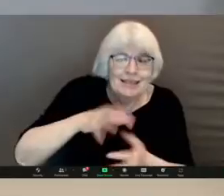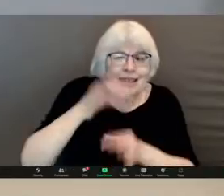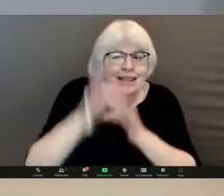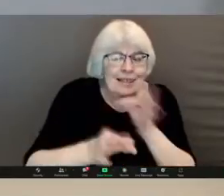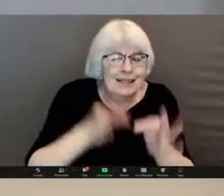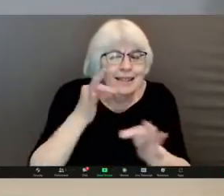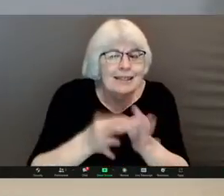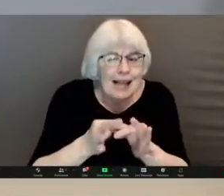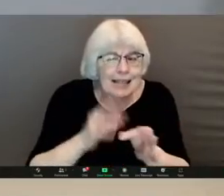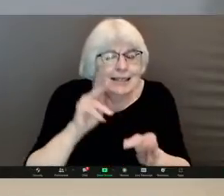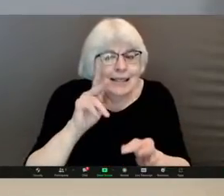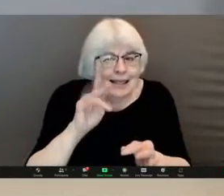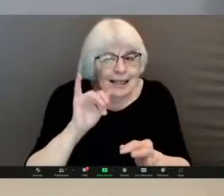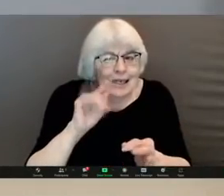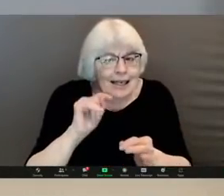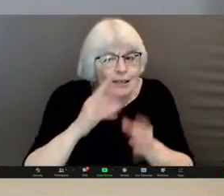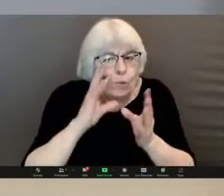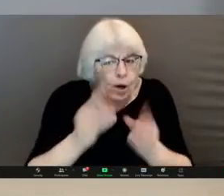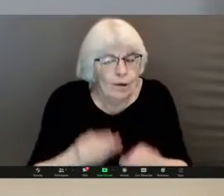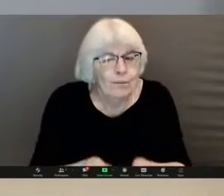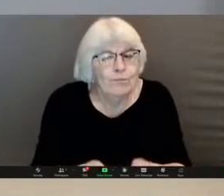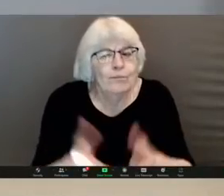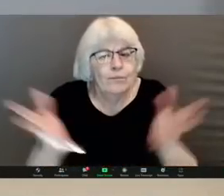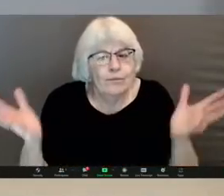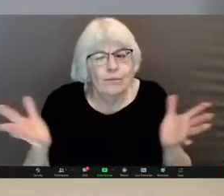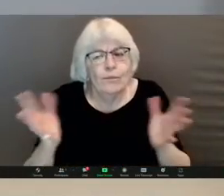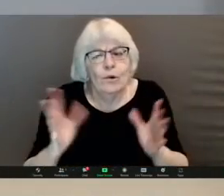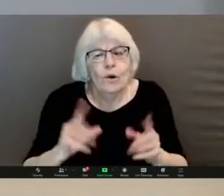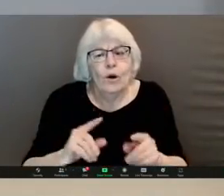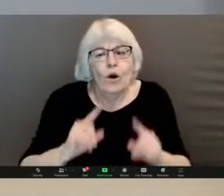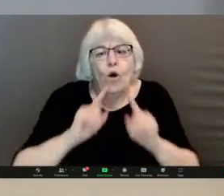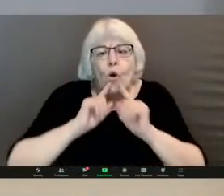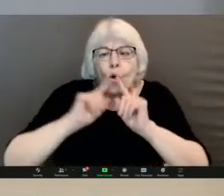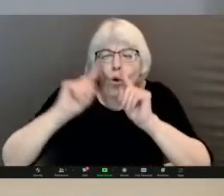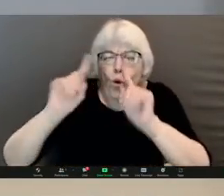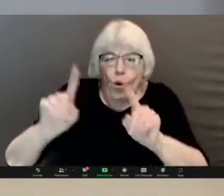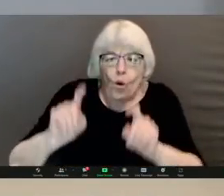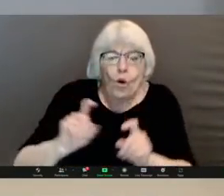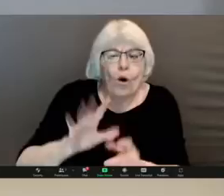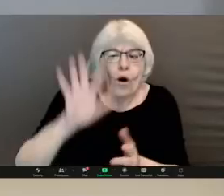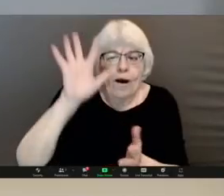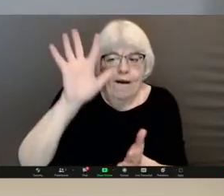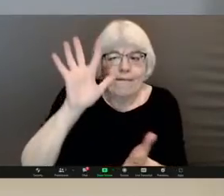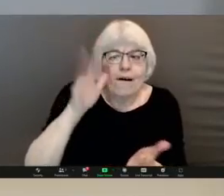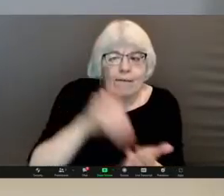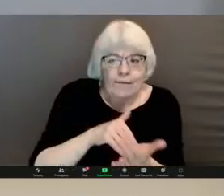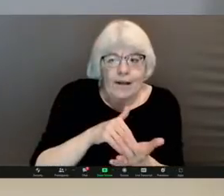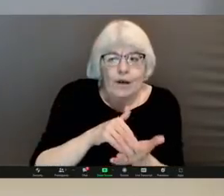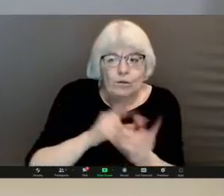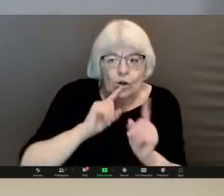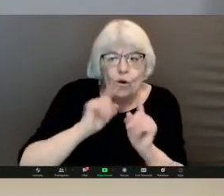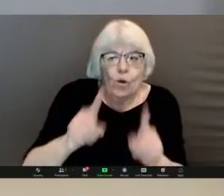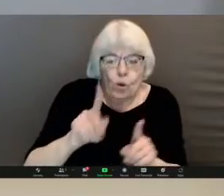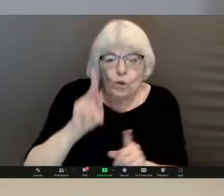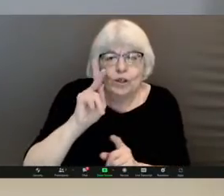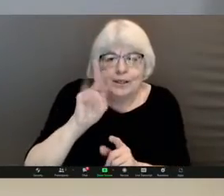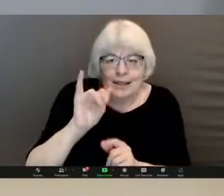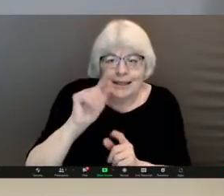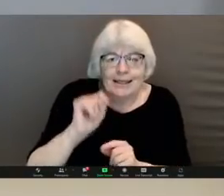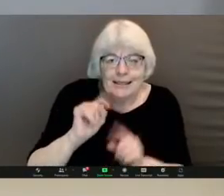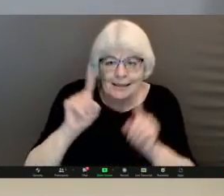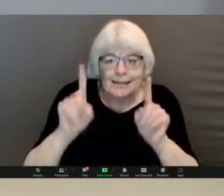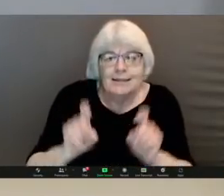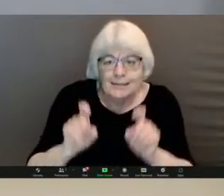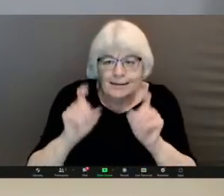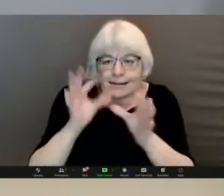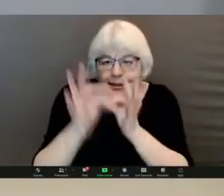of 5,000. We actually would have taken more, but we were able to get 5,000 of these tests. And